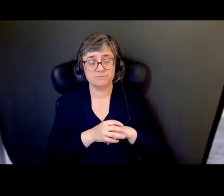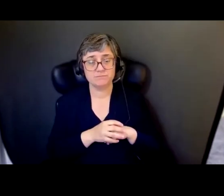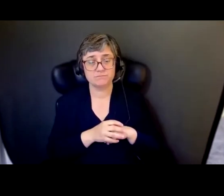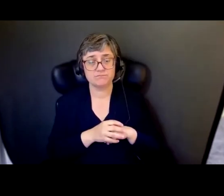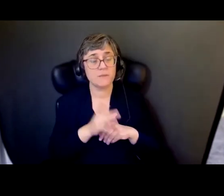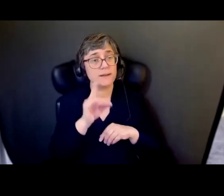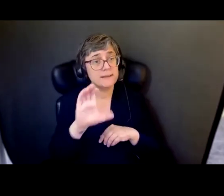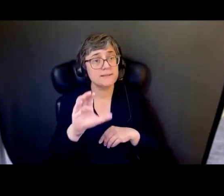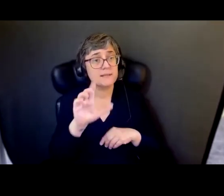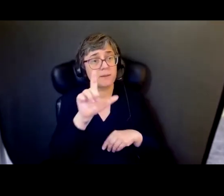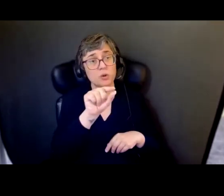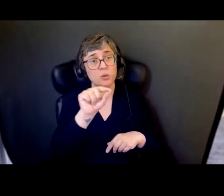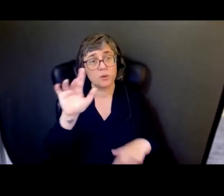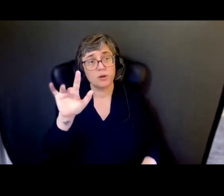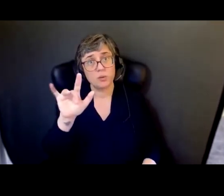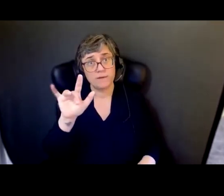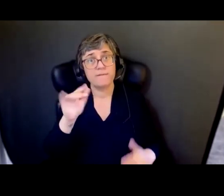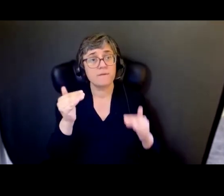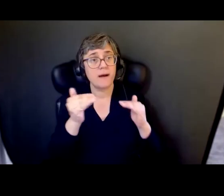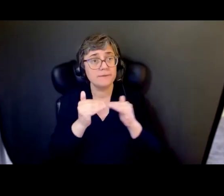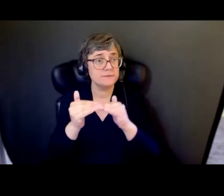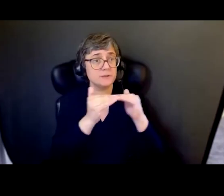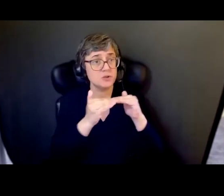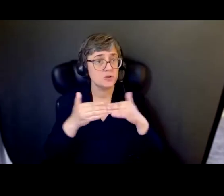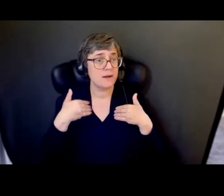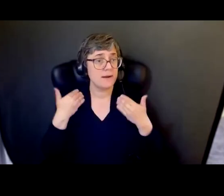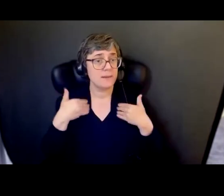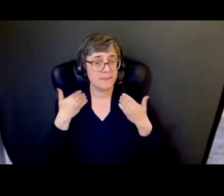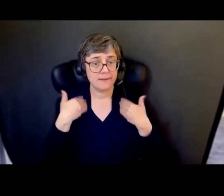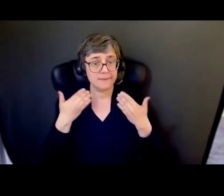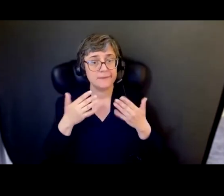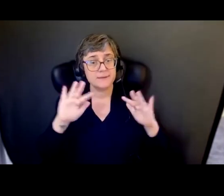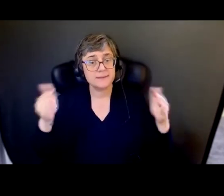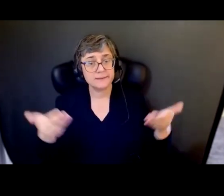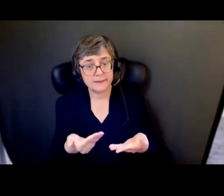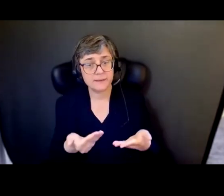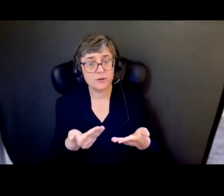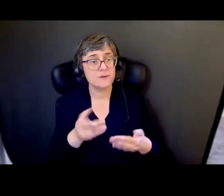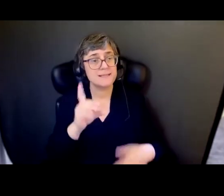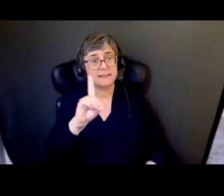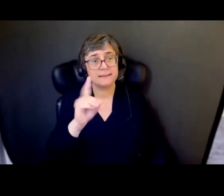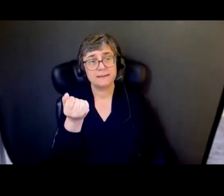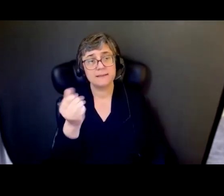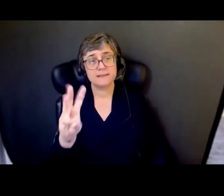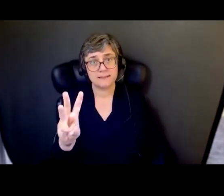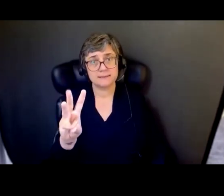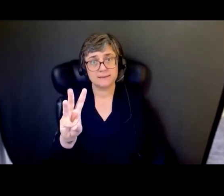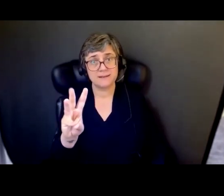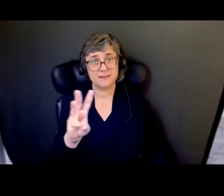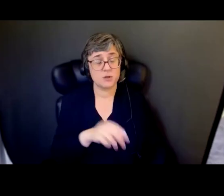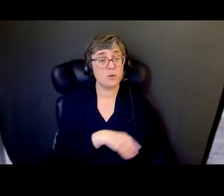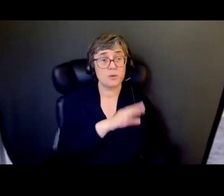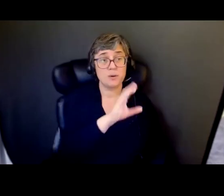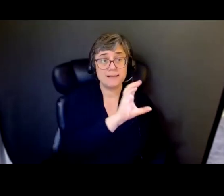2025, the Justice Minister introduced C-16. It picks up where